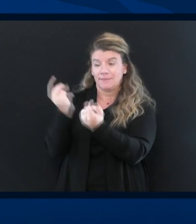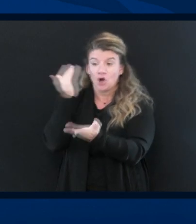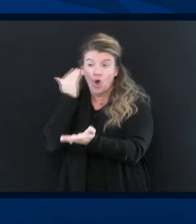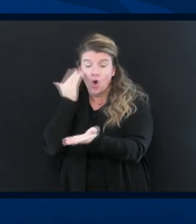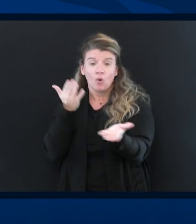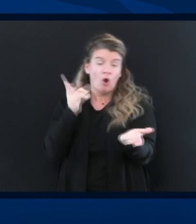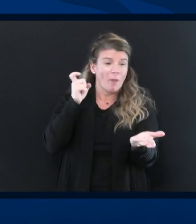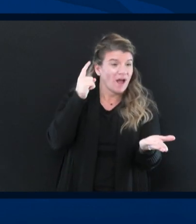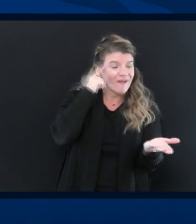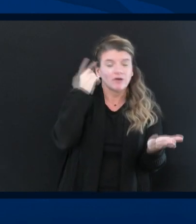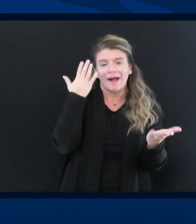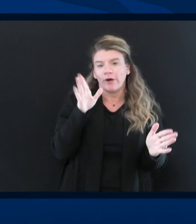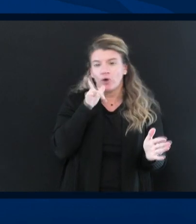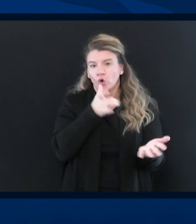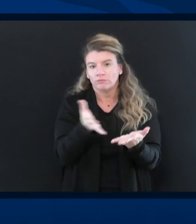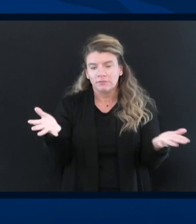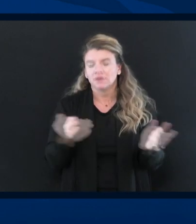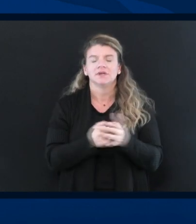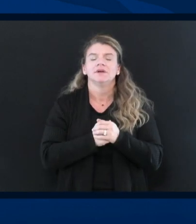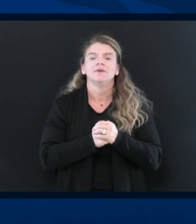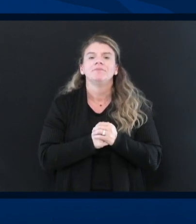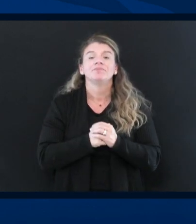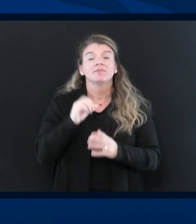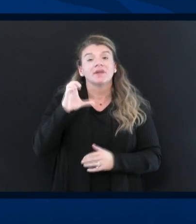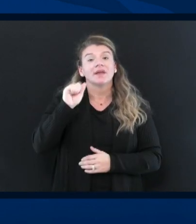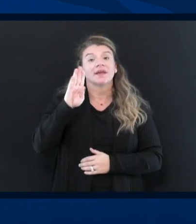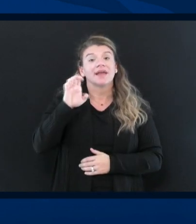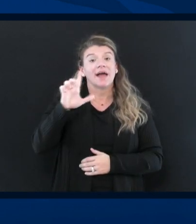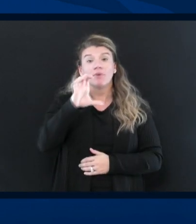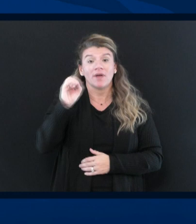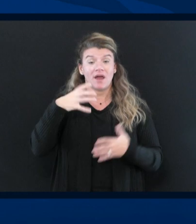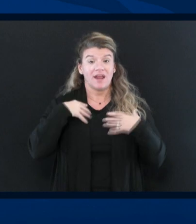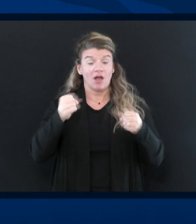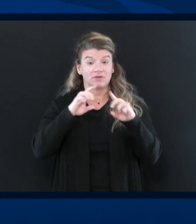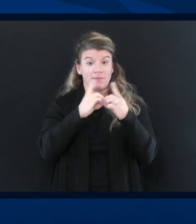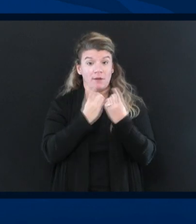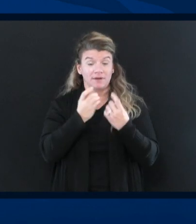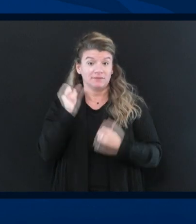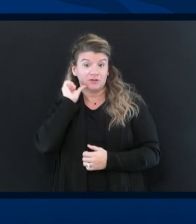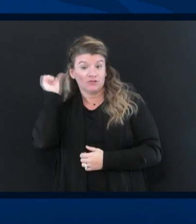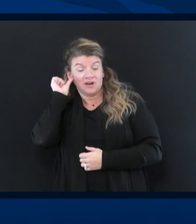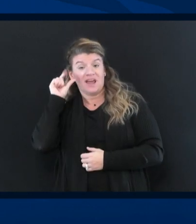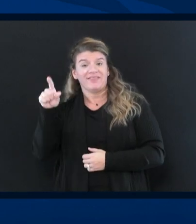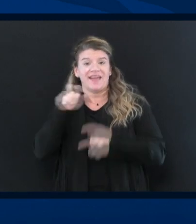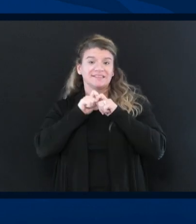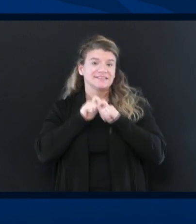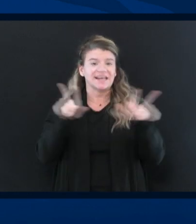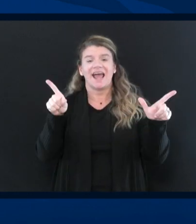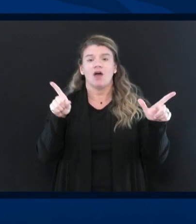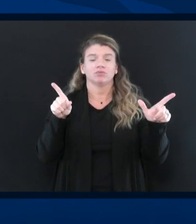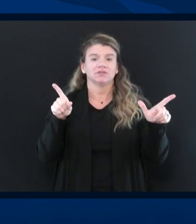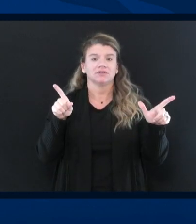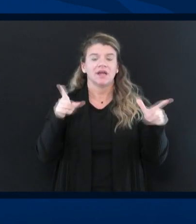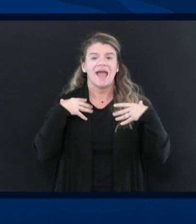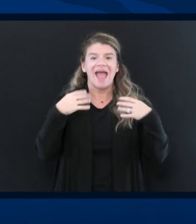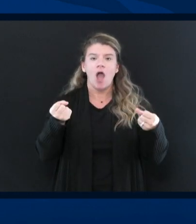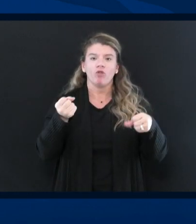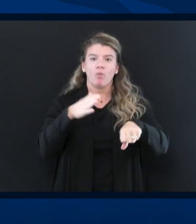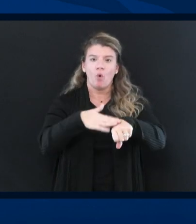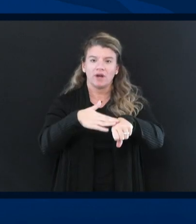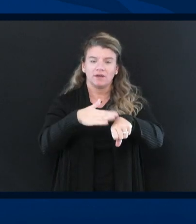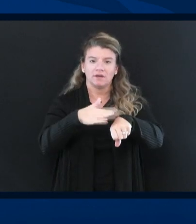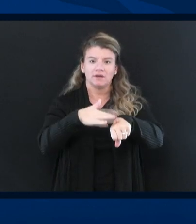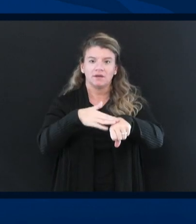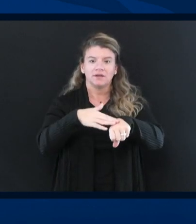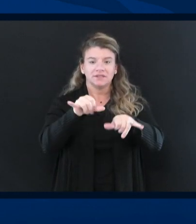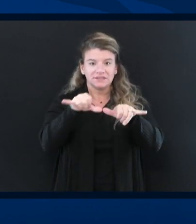weigh in, whoever's best suited to answer this one. Campbell County's health department yesterday put out a health warning to